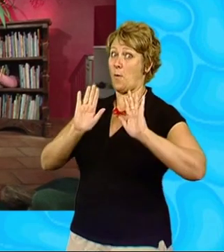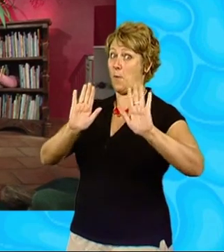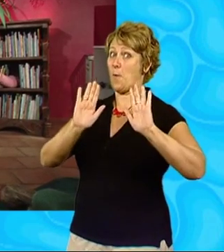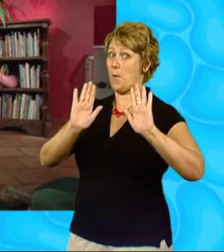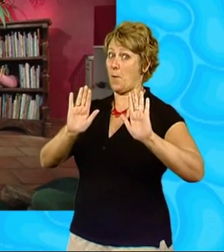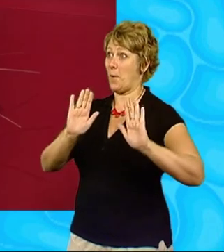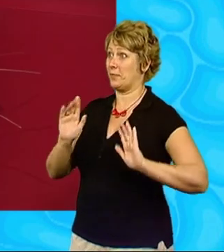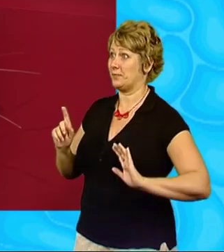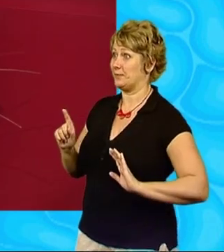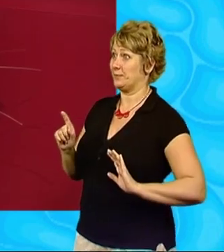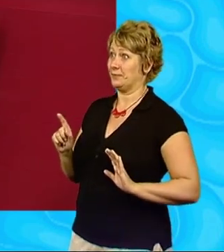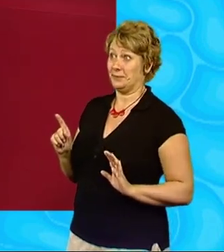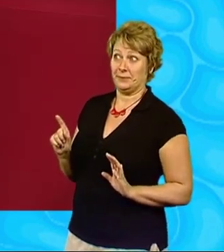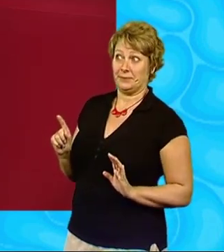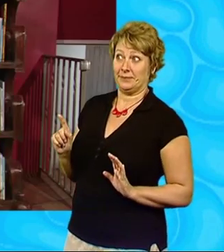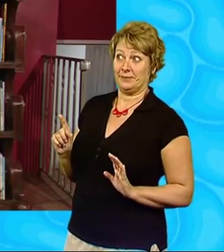Mopple.